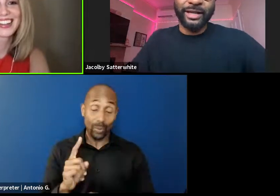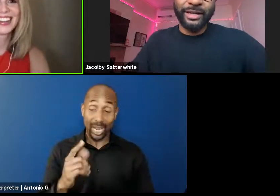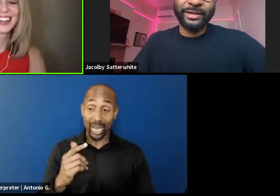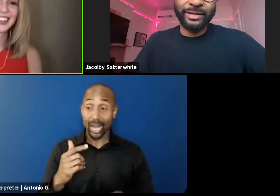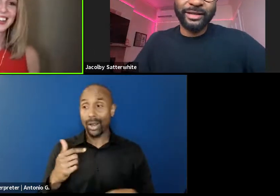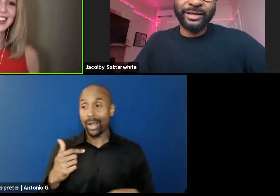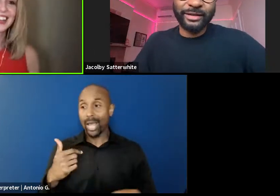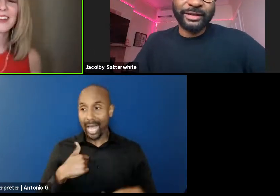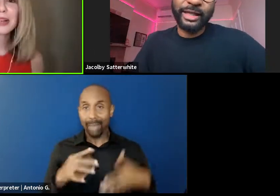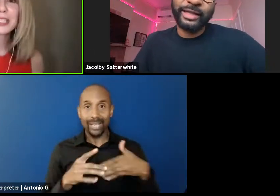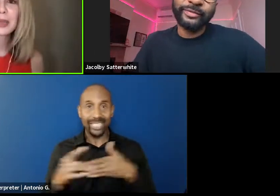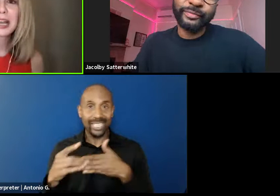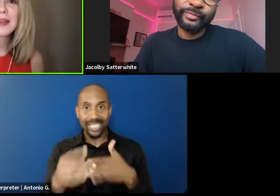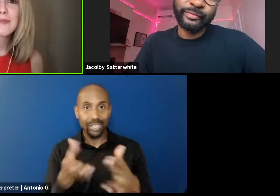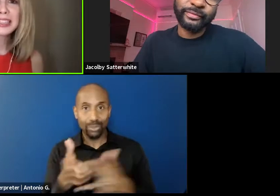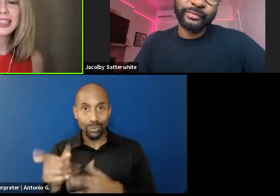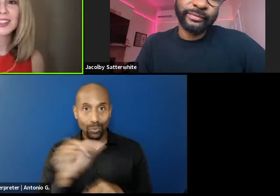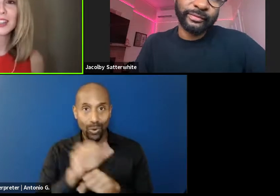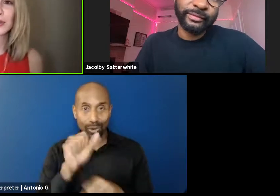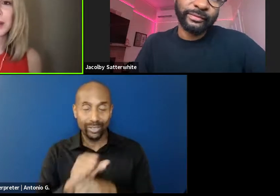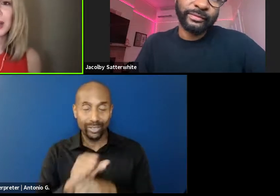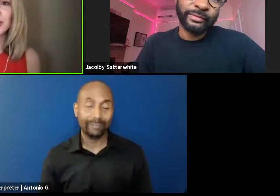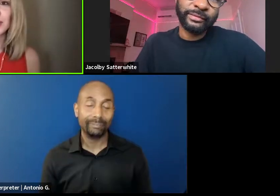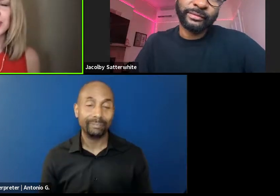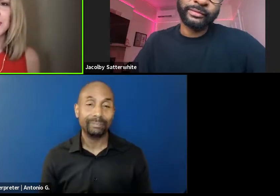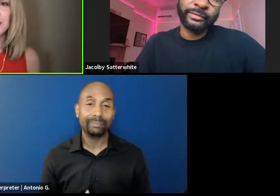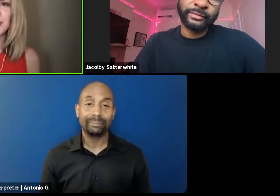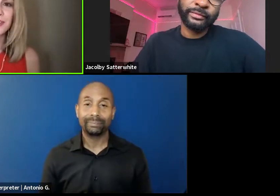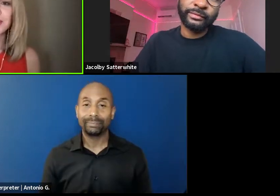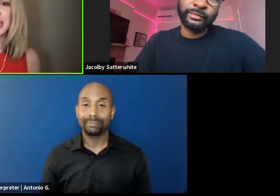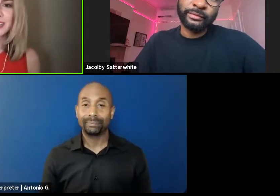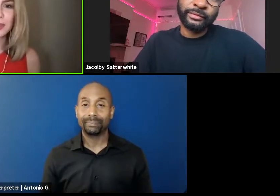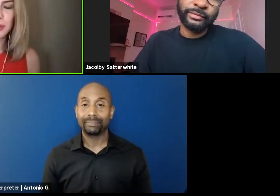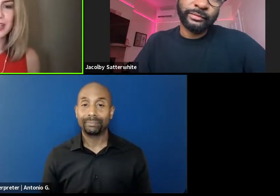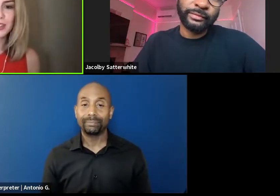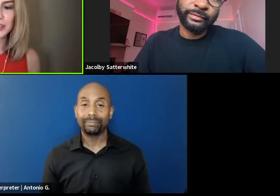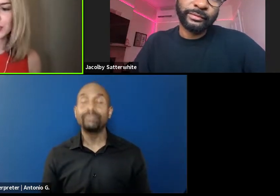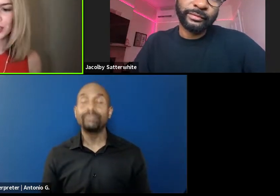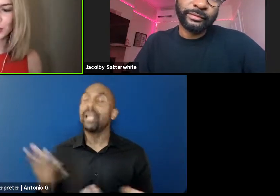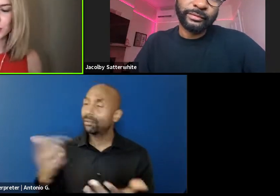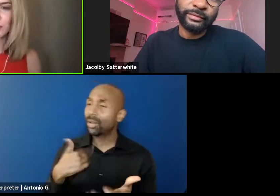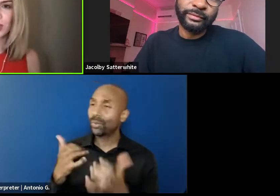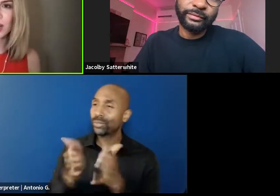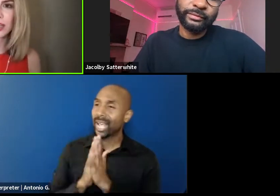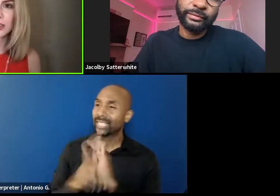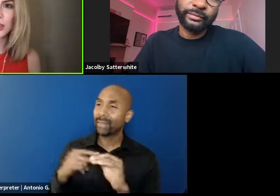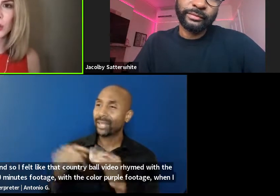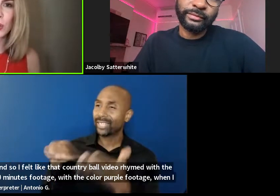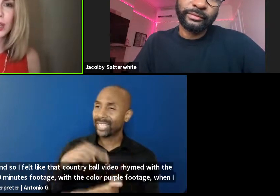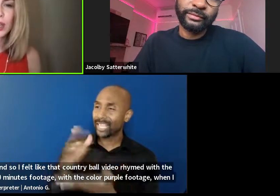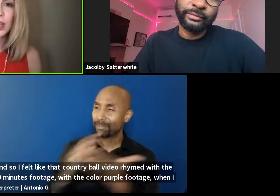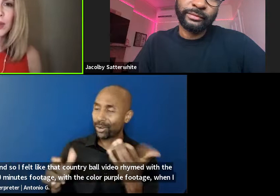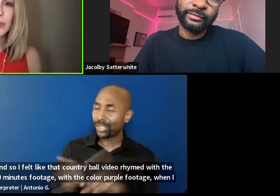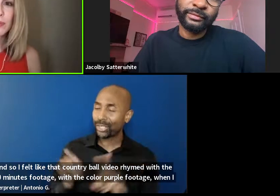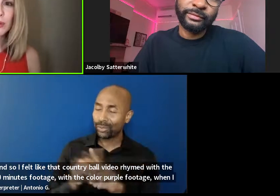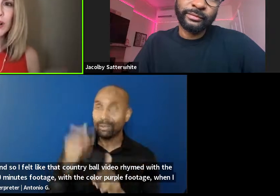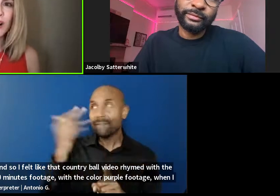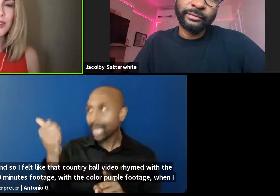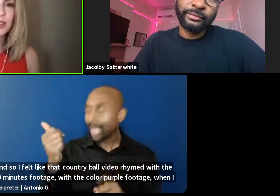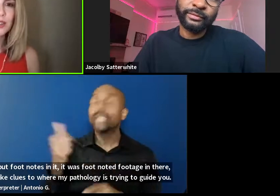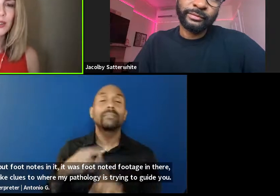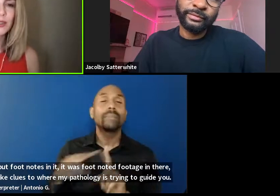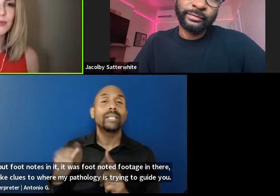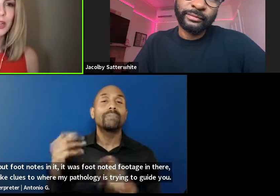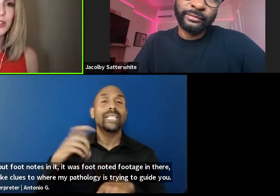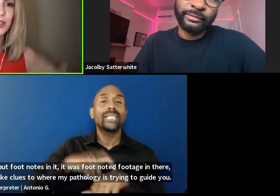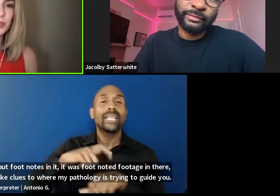Yeah. That reminds me, I meant to ask you about sort of your dance practice earlier and totally forgot. So people